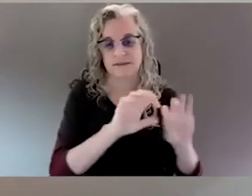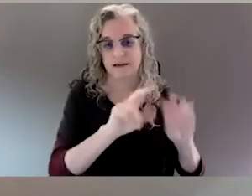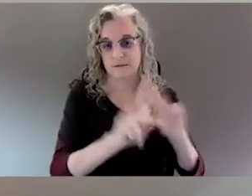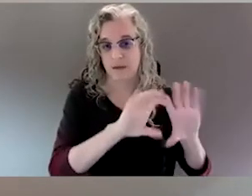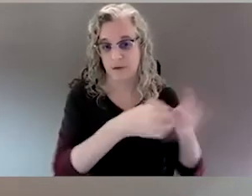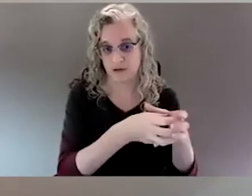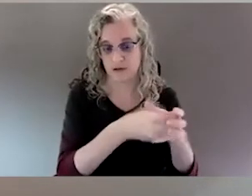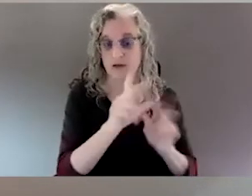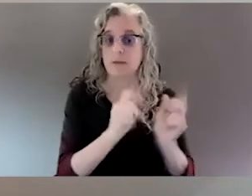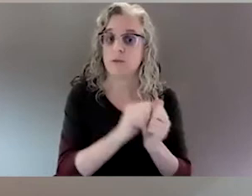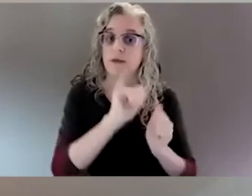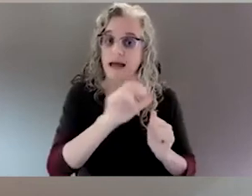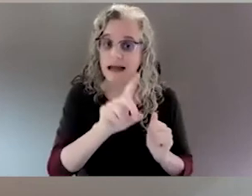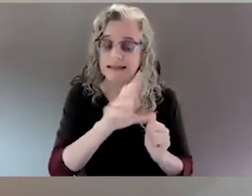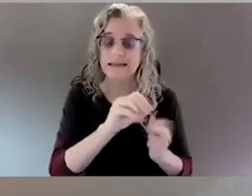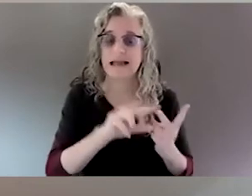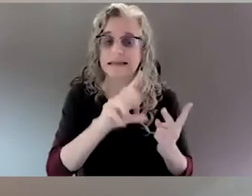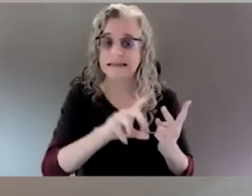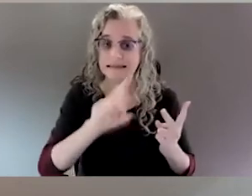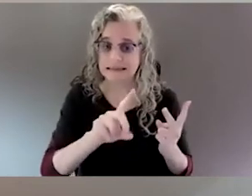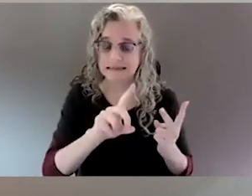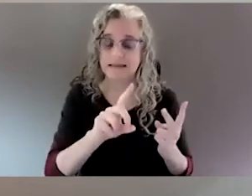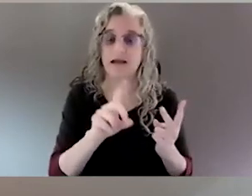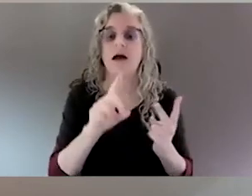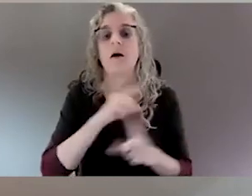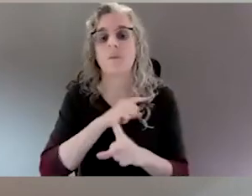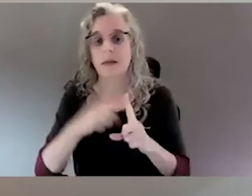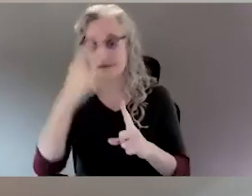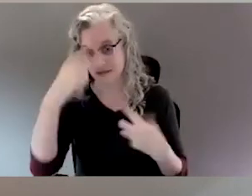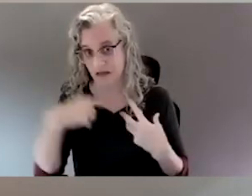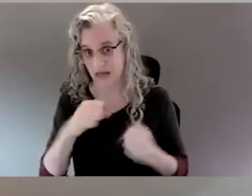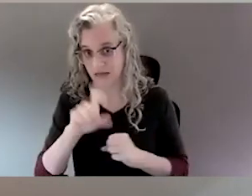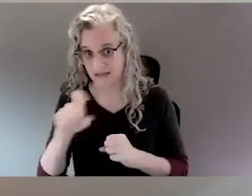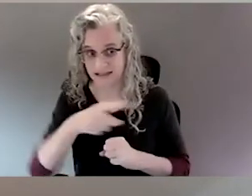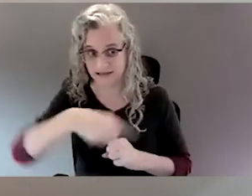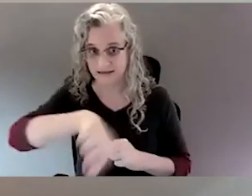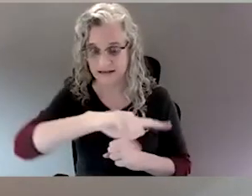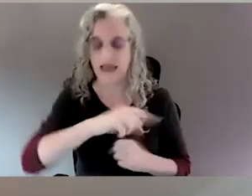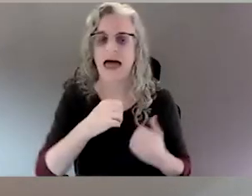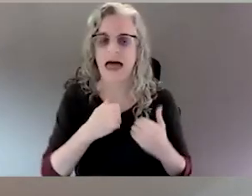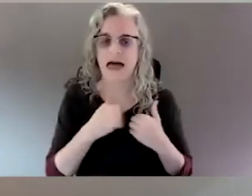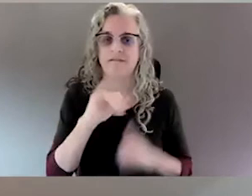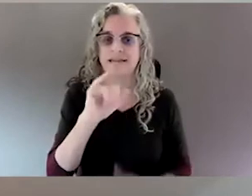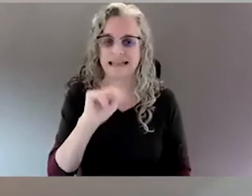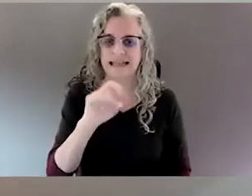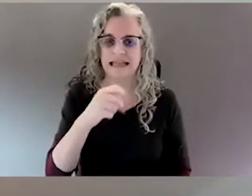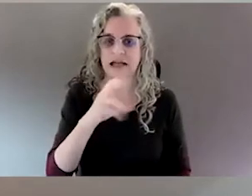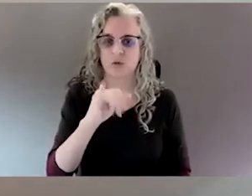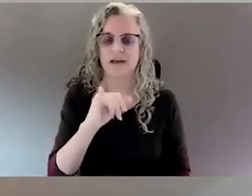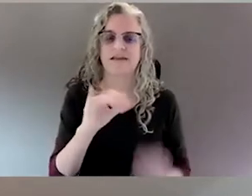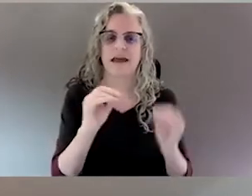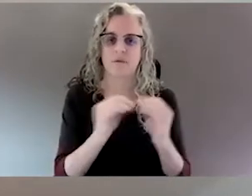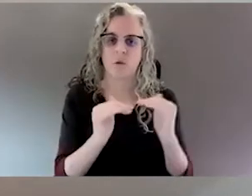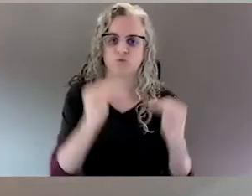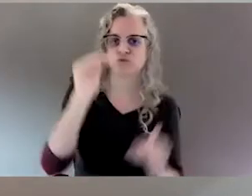developmental disabilities who have mental health needs experience inequities at disproportionate rates in the